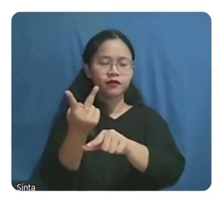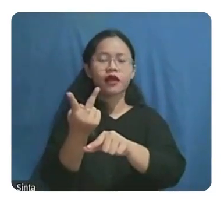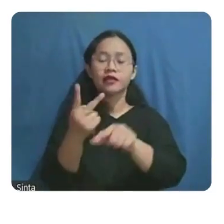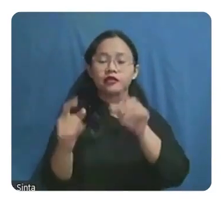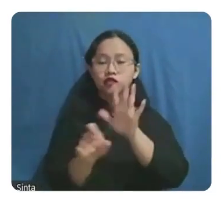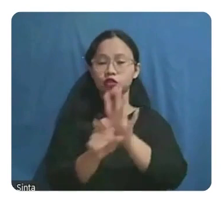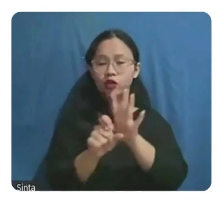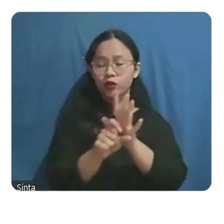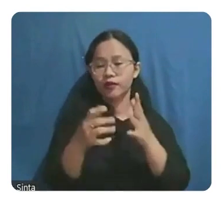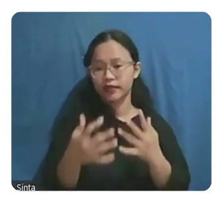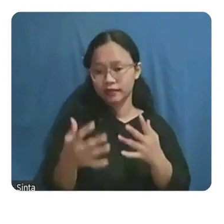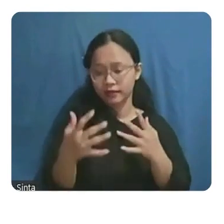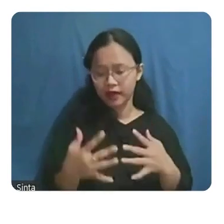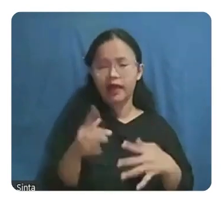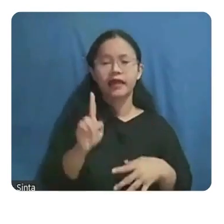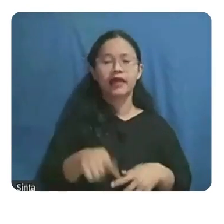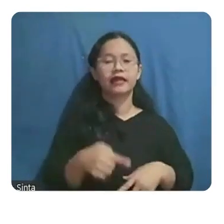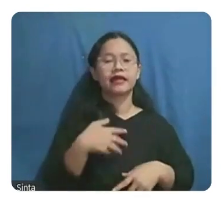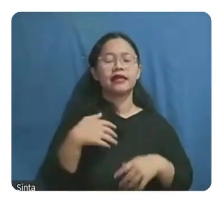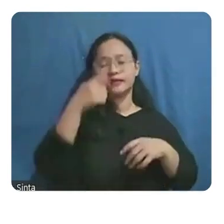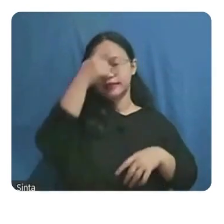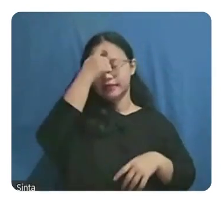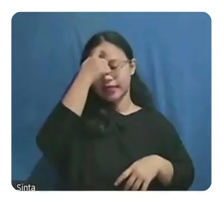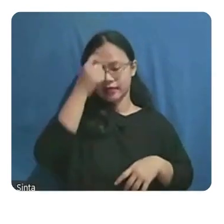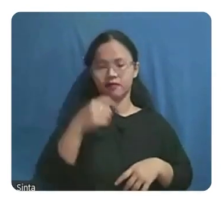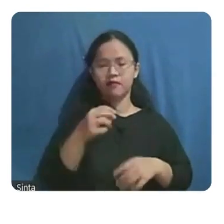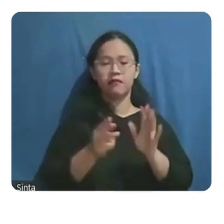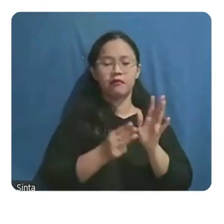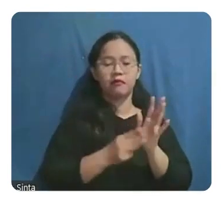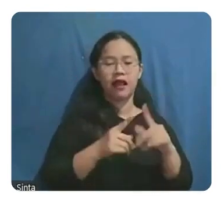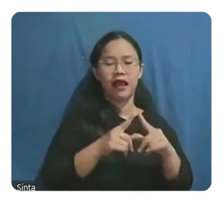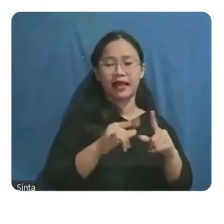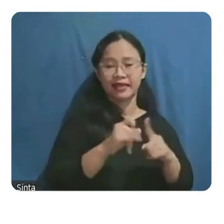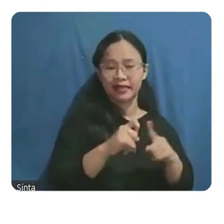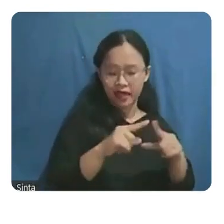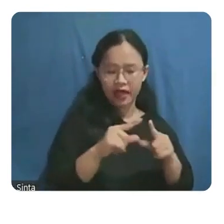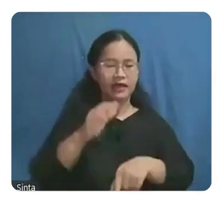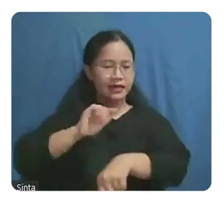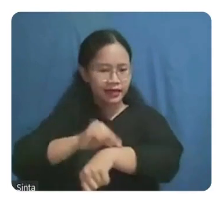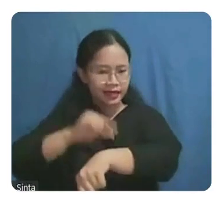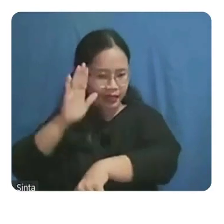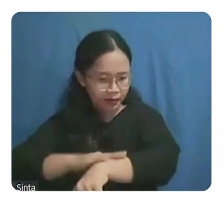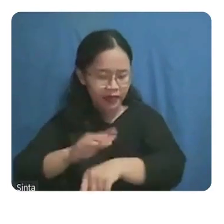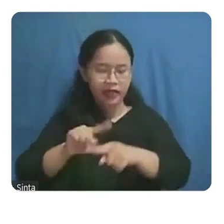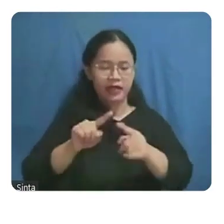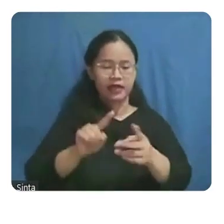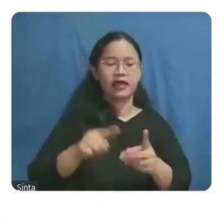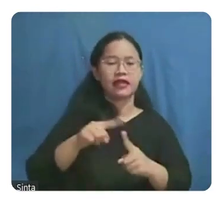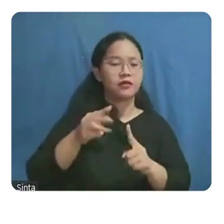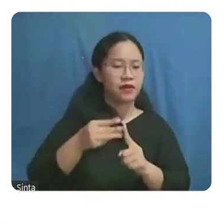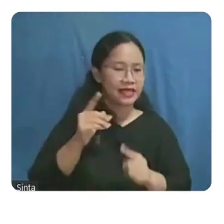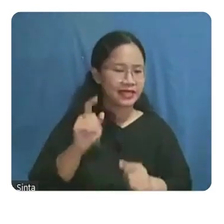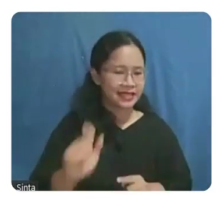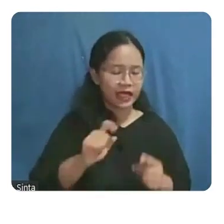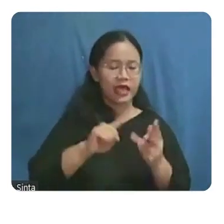dengue, tuberculosis, diarrhea, neonatal deaths, cardiovascular, and